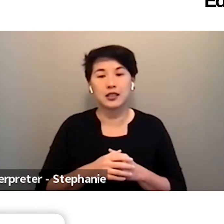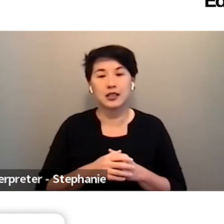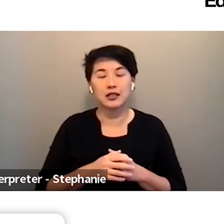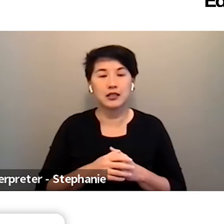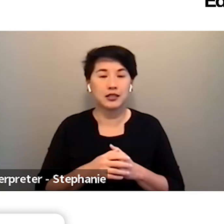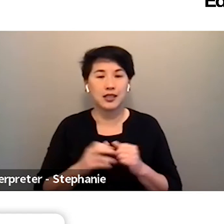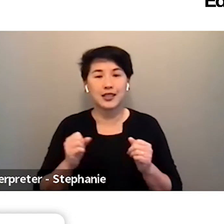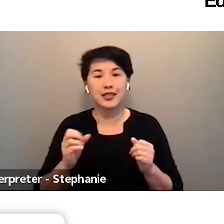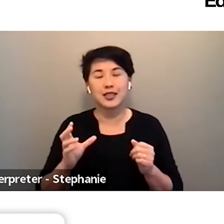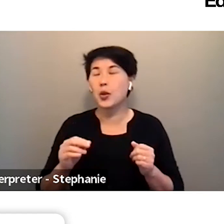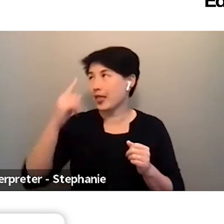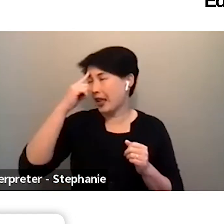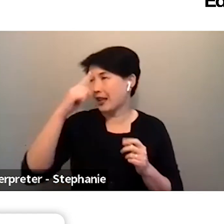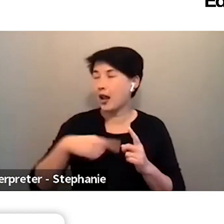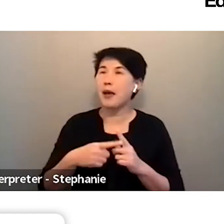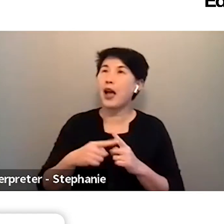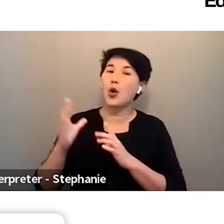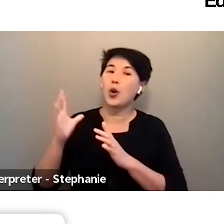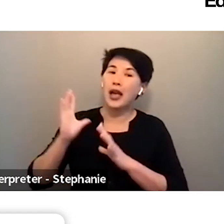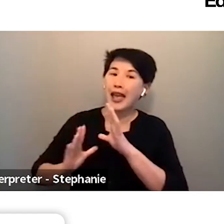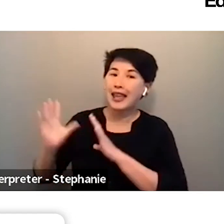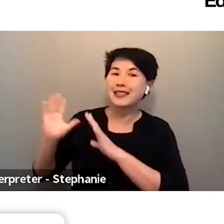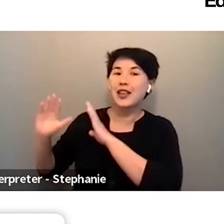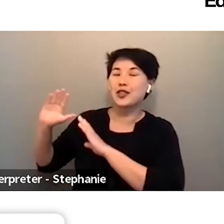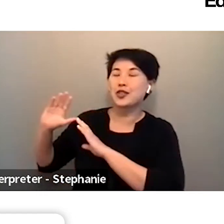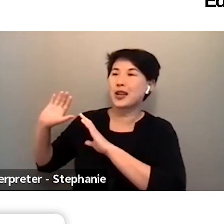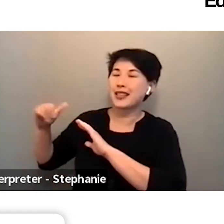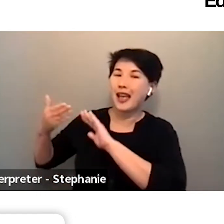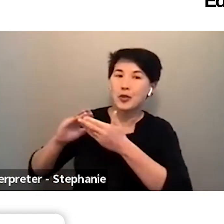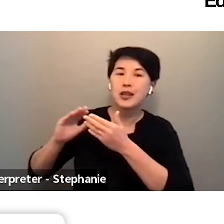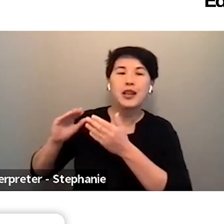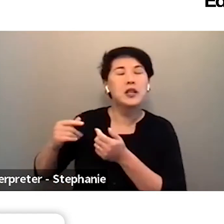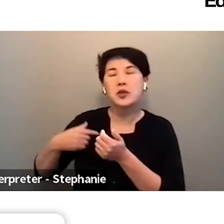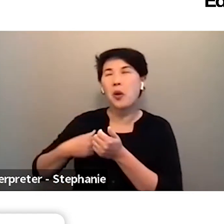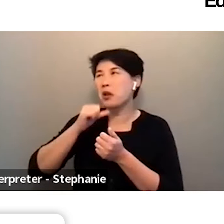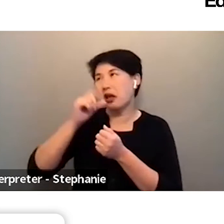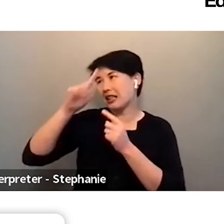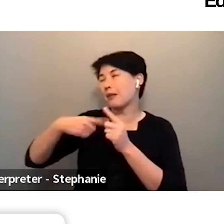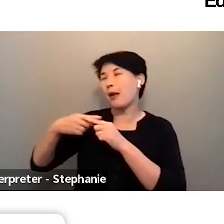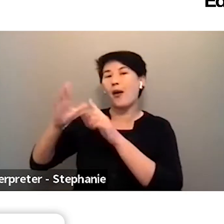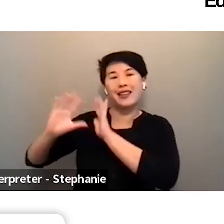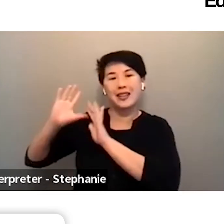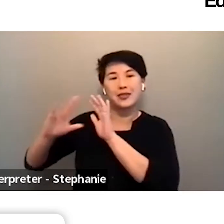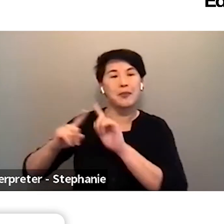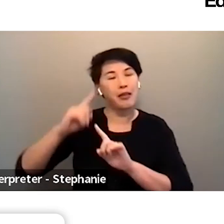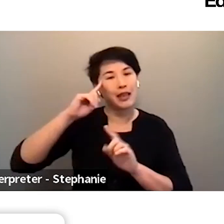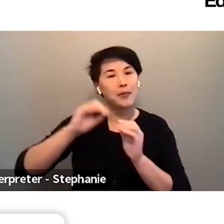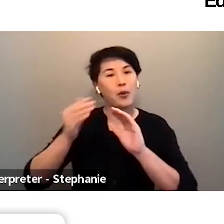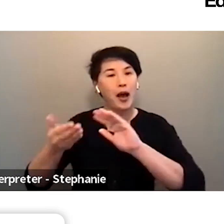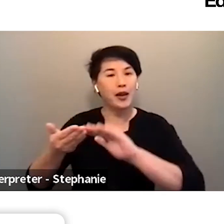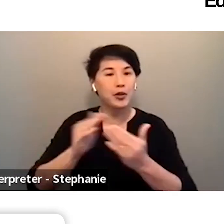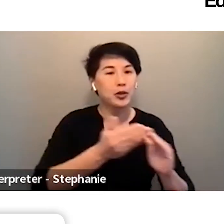of ancestry, it was more about kind of like that community connection and that kind of like, in terms of being like parents on